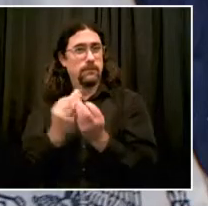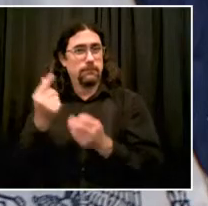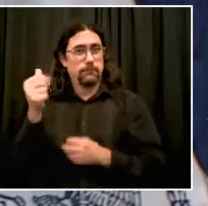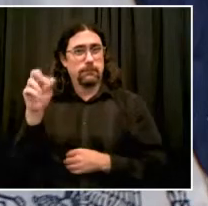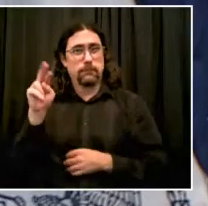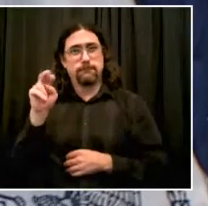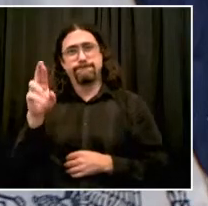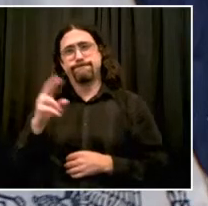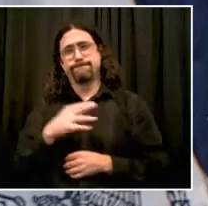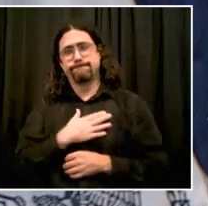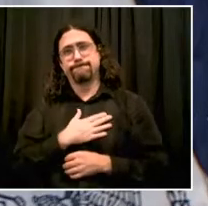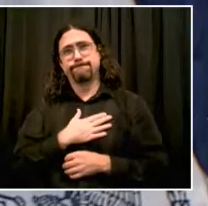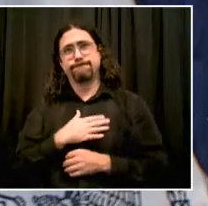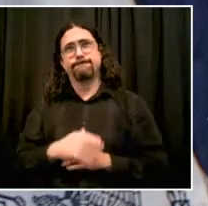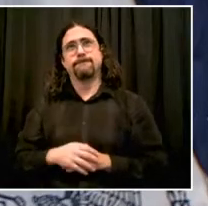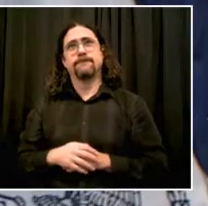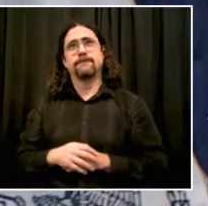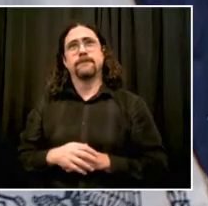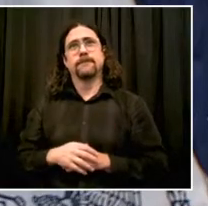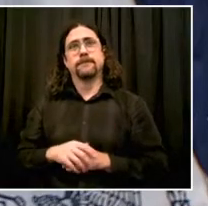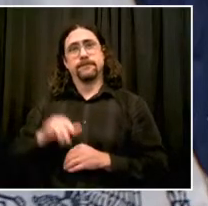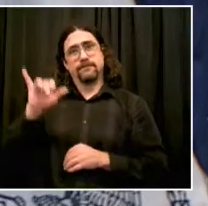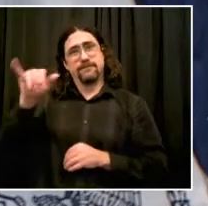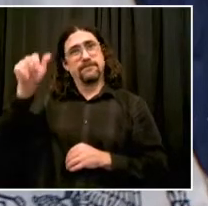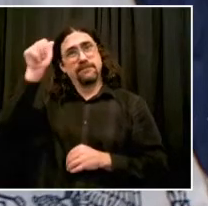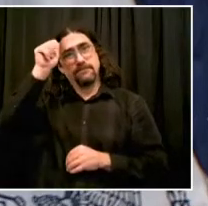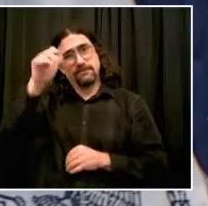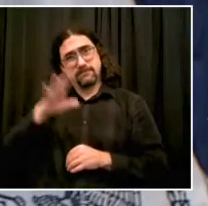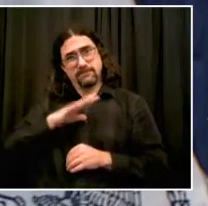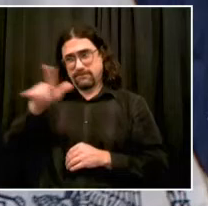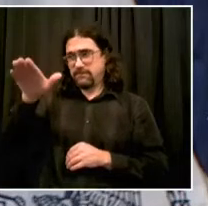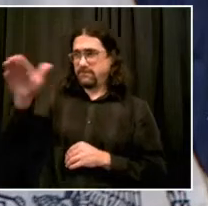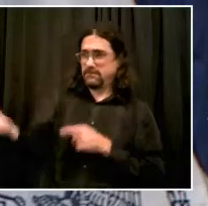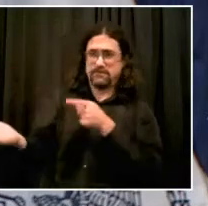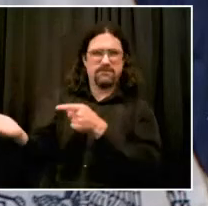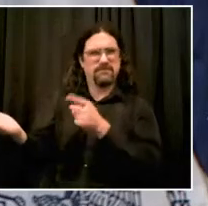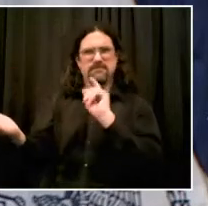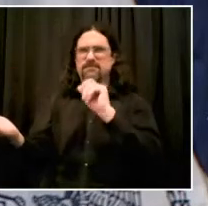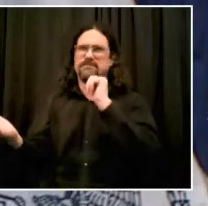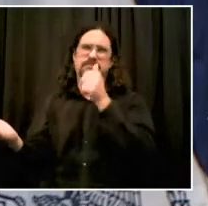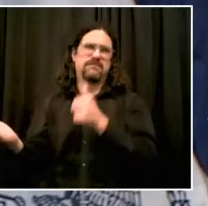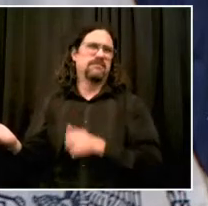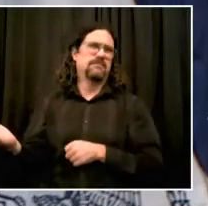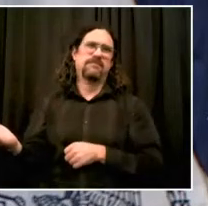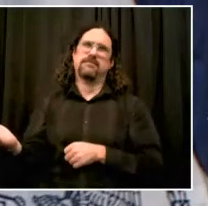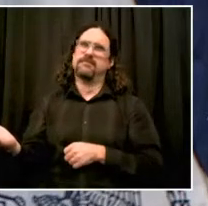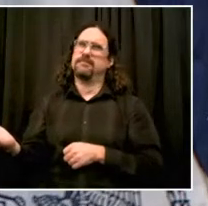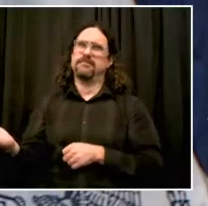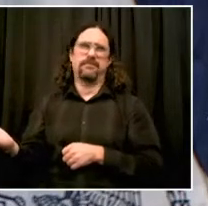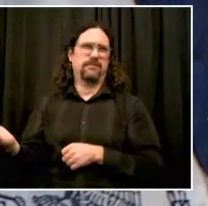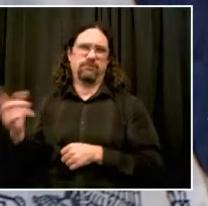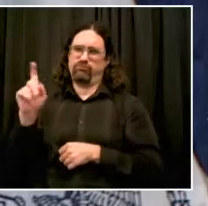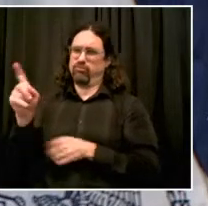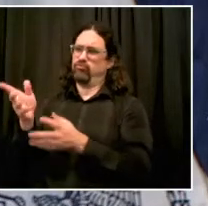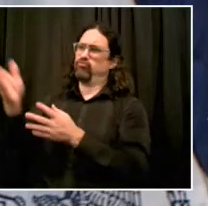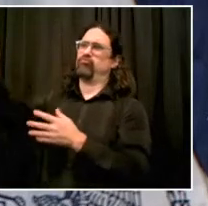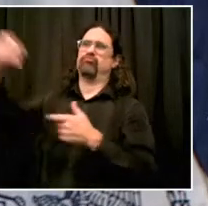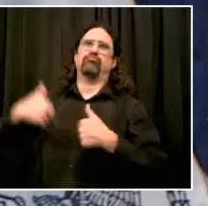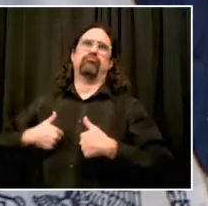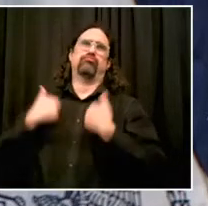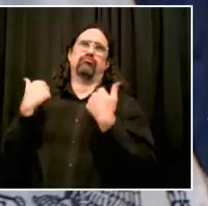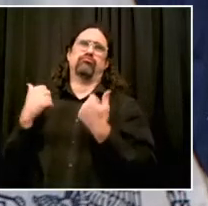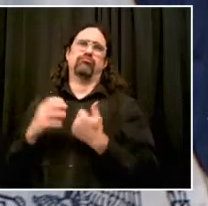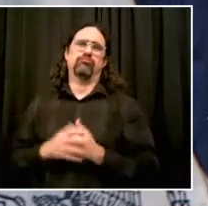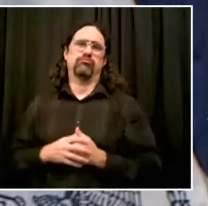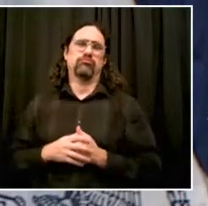died, we learned profound lessons and have made profound changes. And I've spoken to some things that I wish we had understood better in the